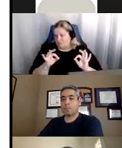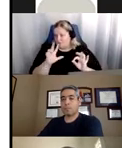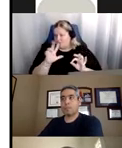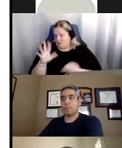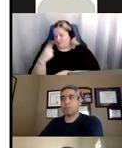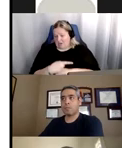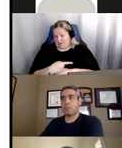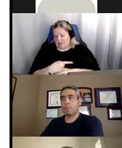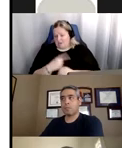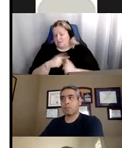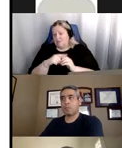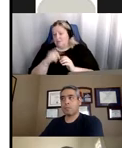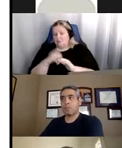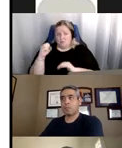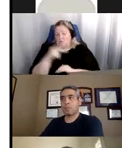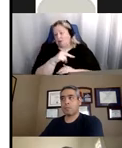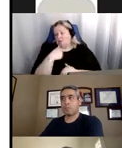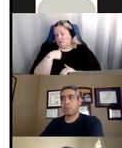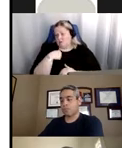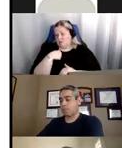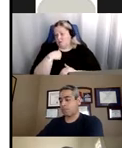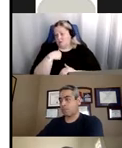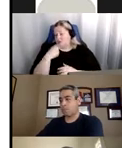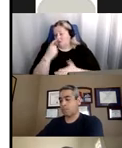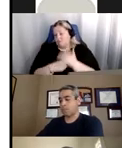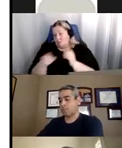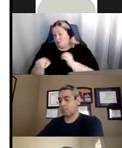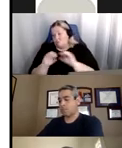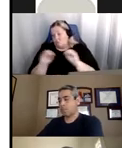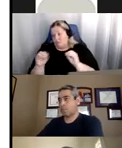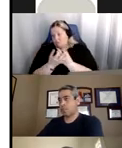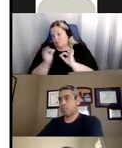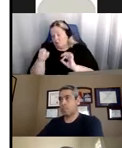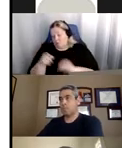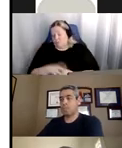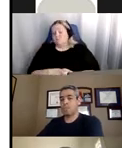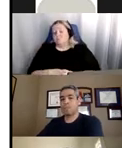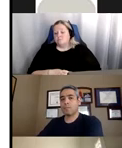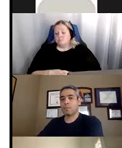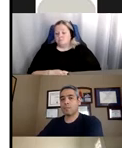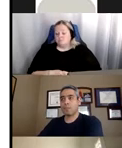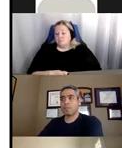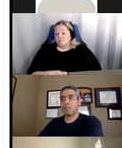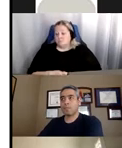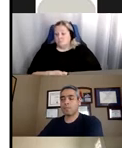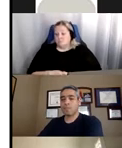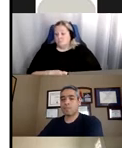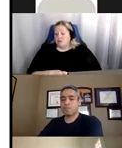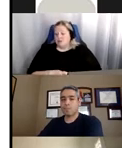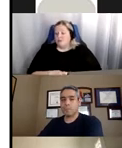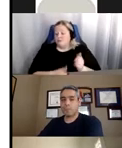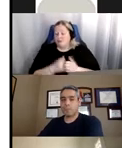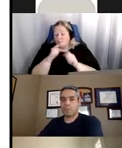days, and then we ship it back to us. Again, not costing you any money. So the main purposes of both